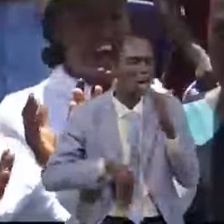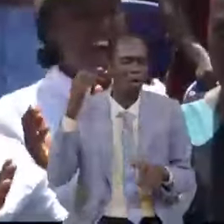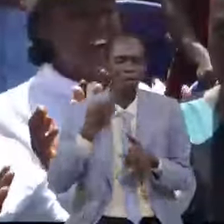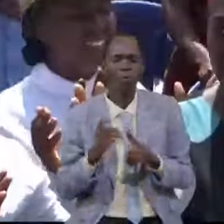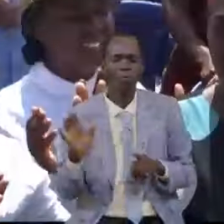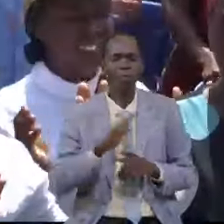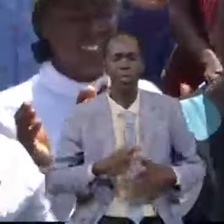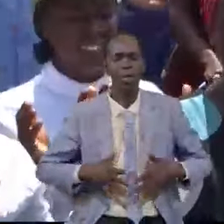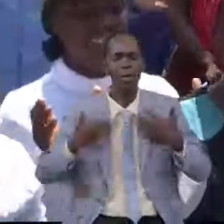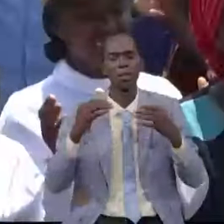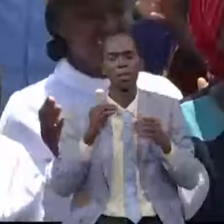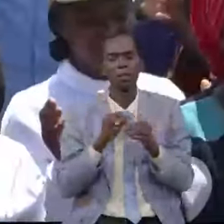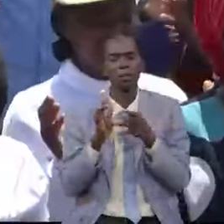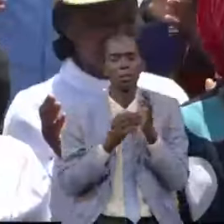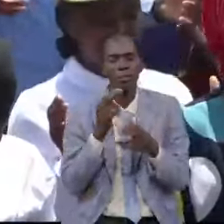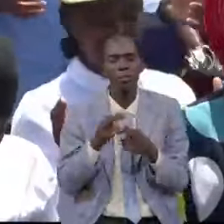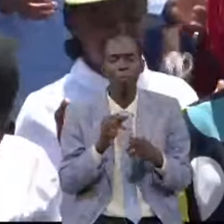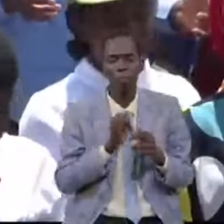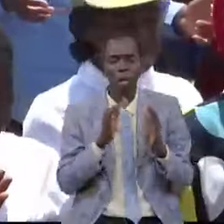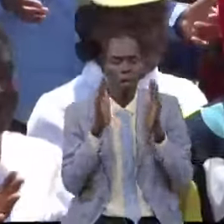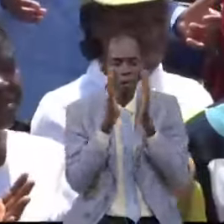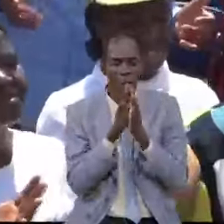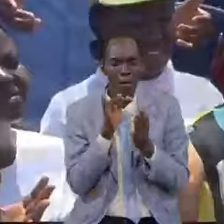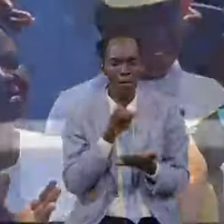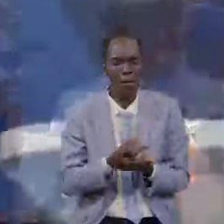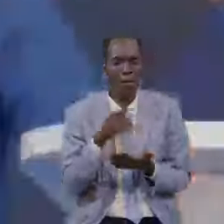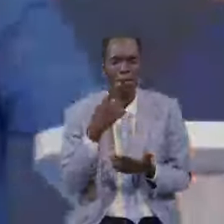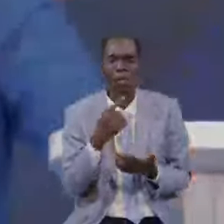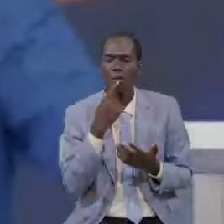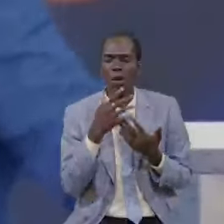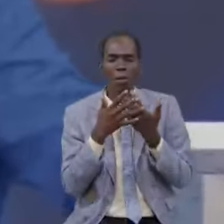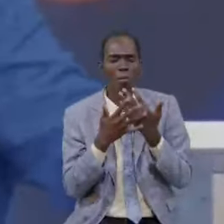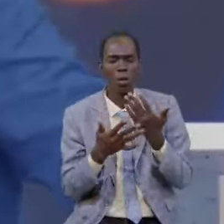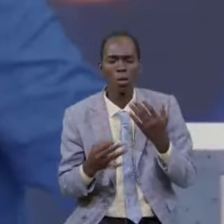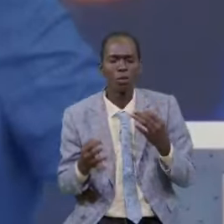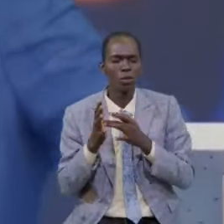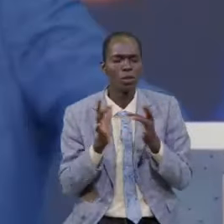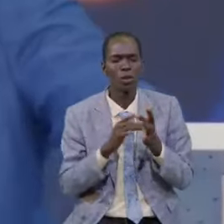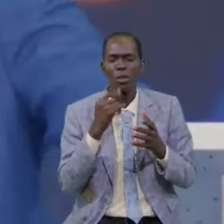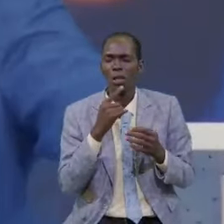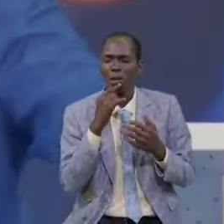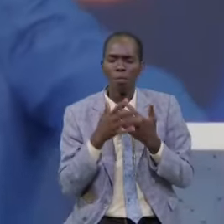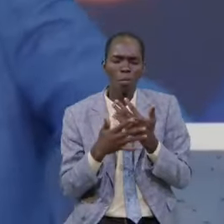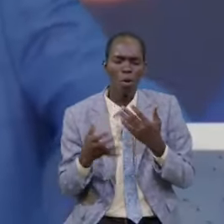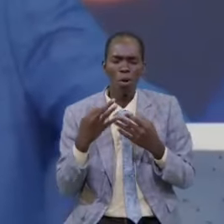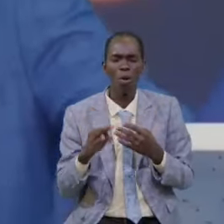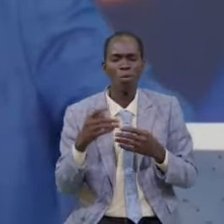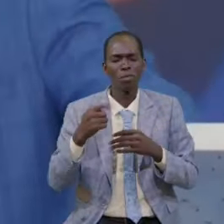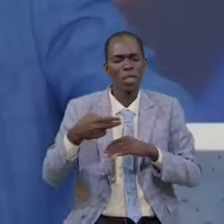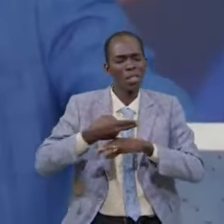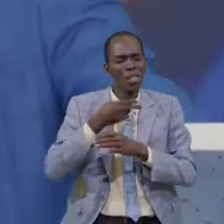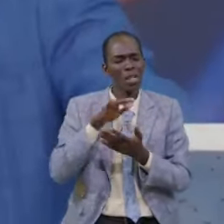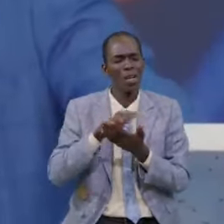the blood of Jesus, the blood of the Lamb, will cleanse and erase every condemnation,